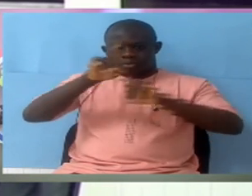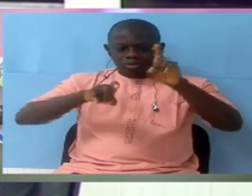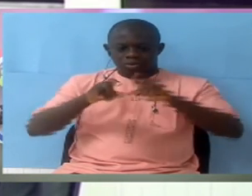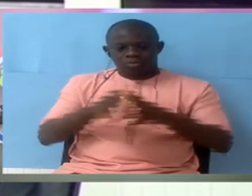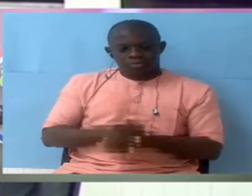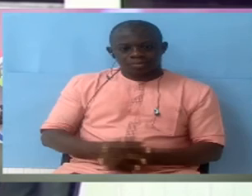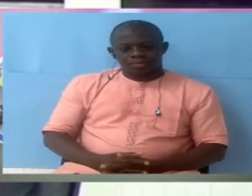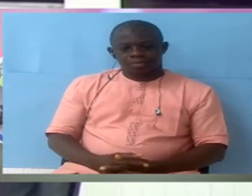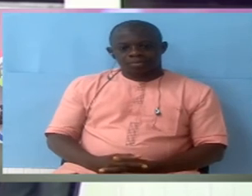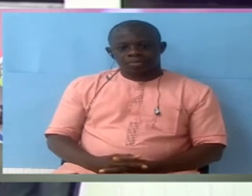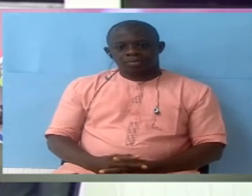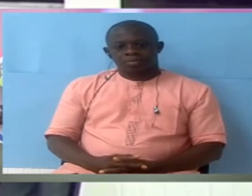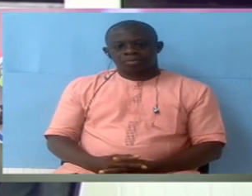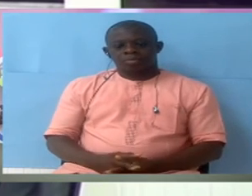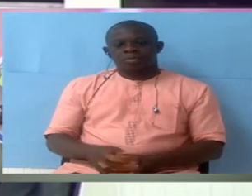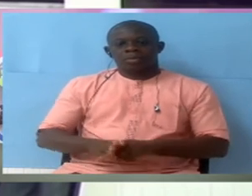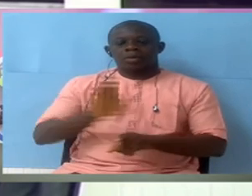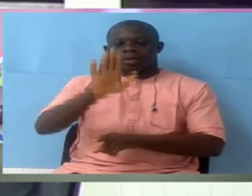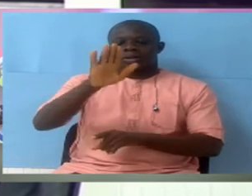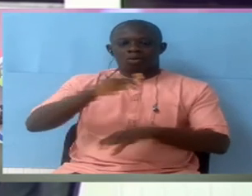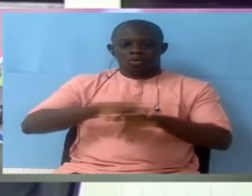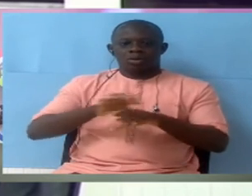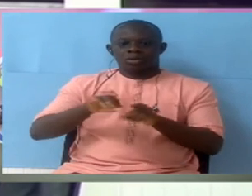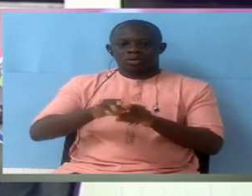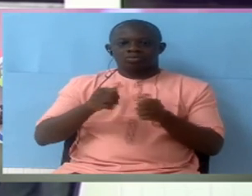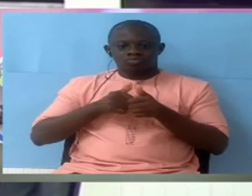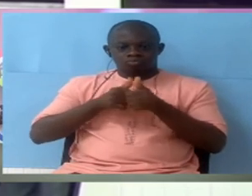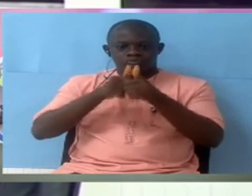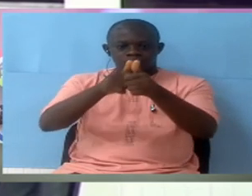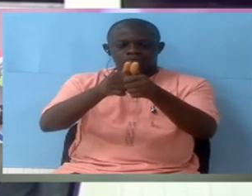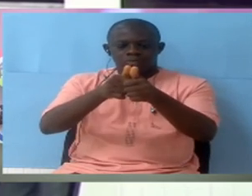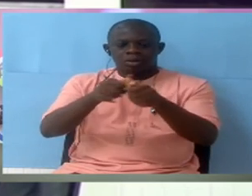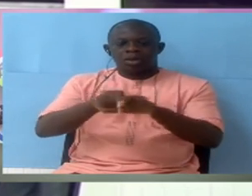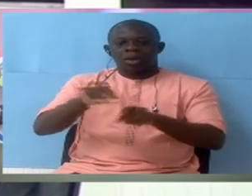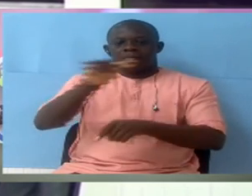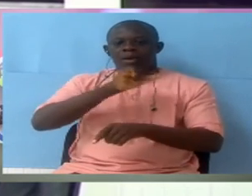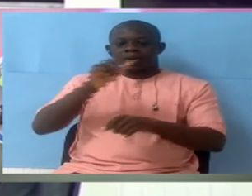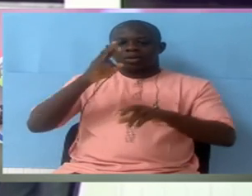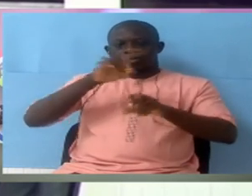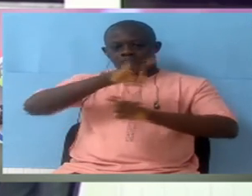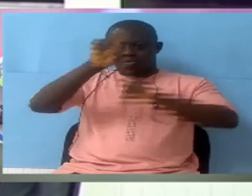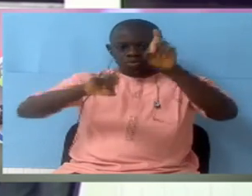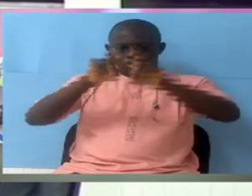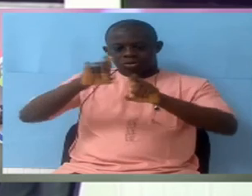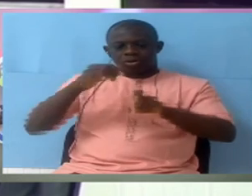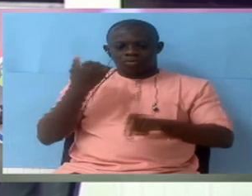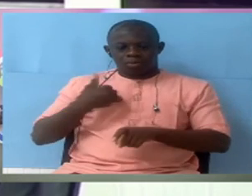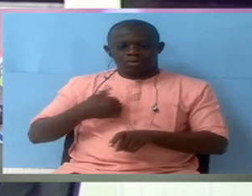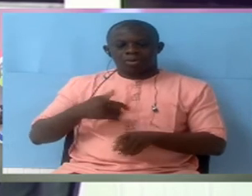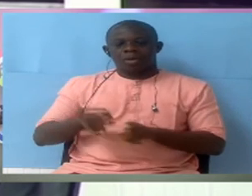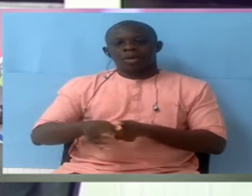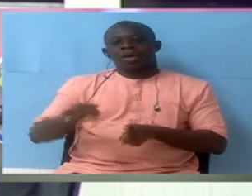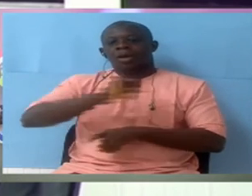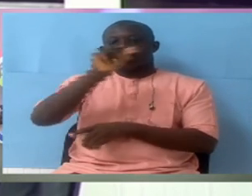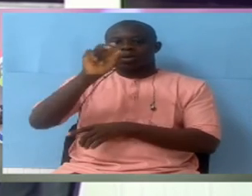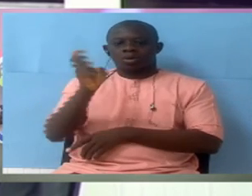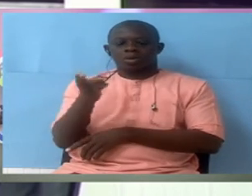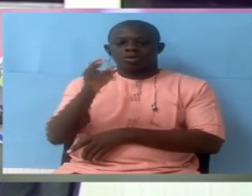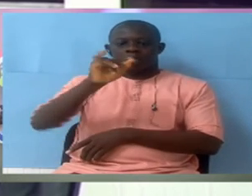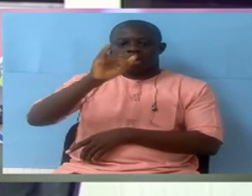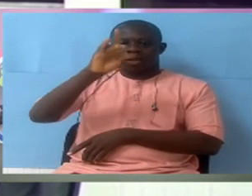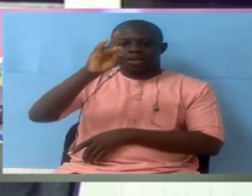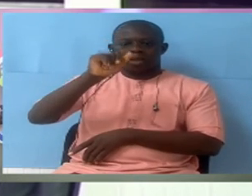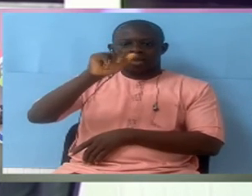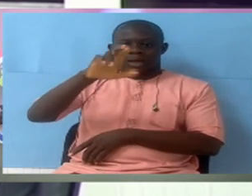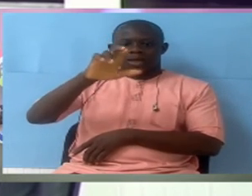ba. Later he escorted me to the panelists. Gana mu yobbu man ak ci ñom. And then Haidara uttered that